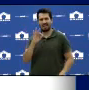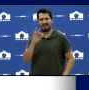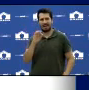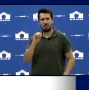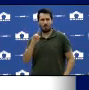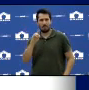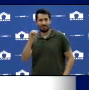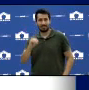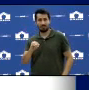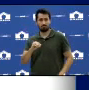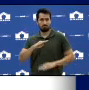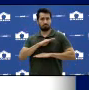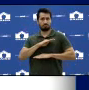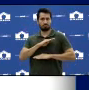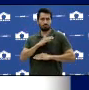9.1%.